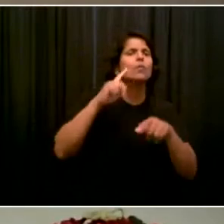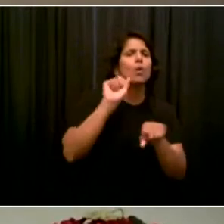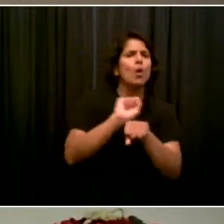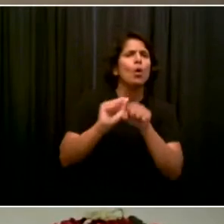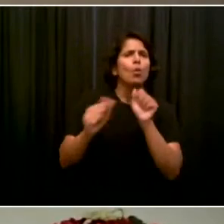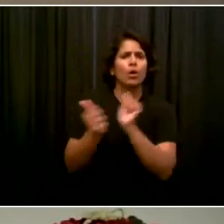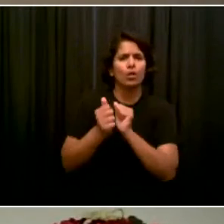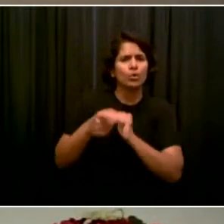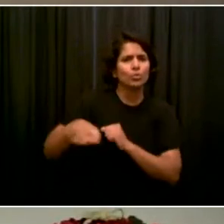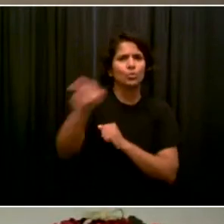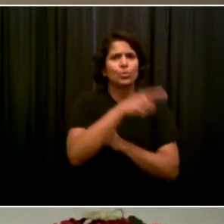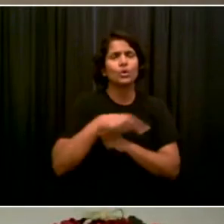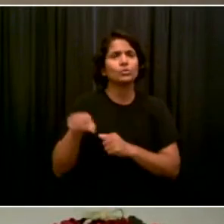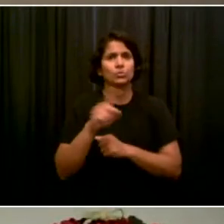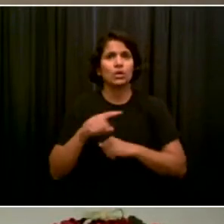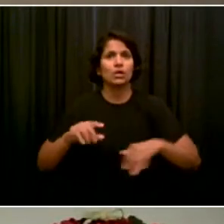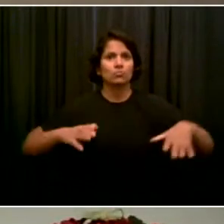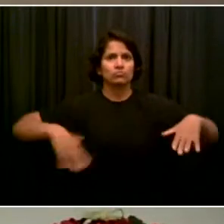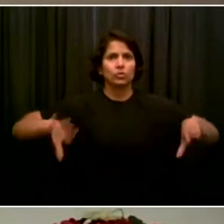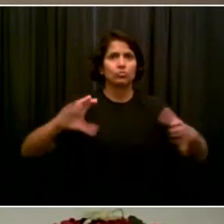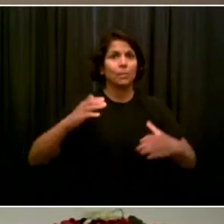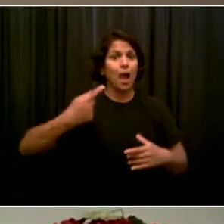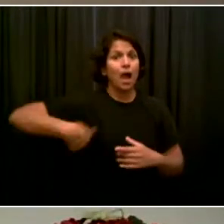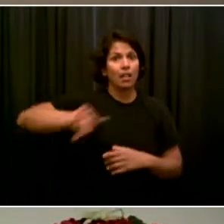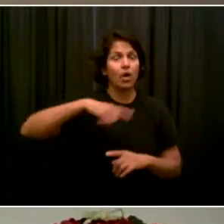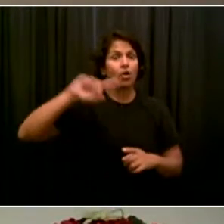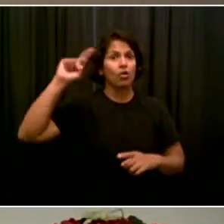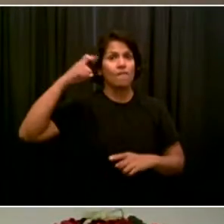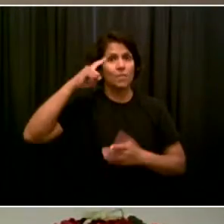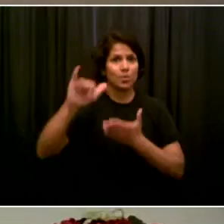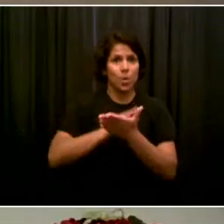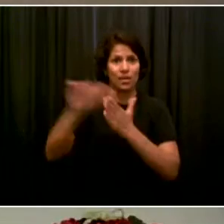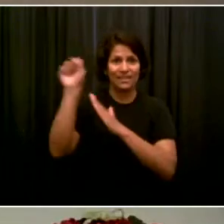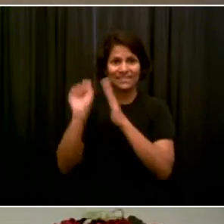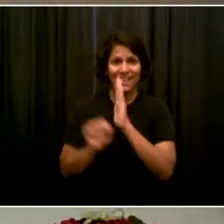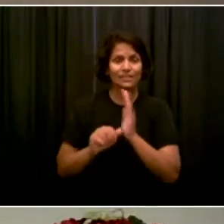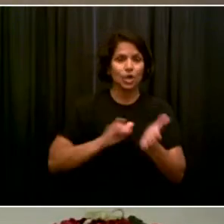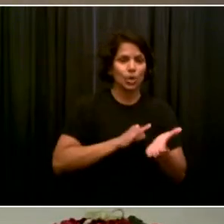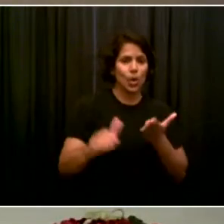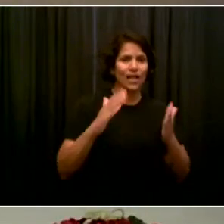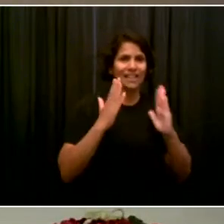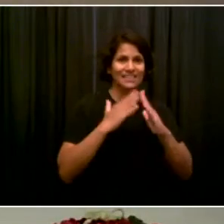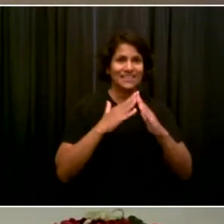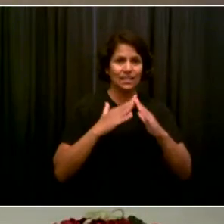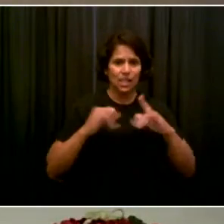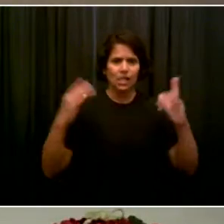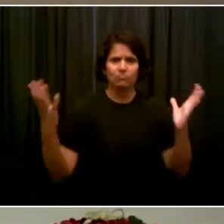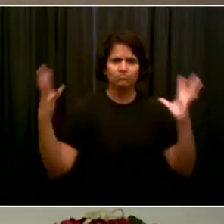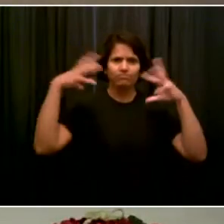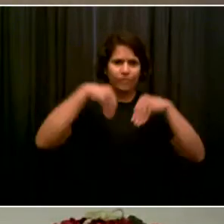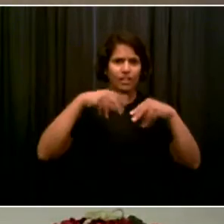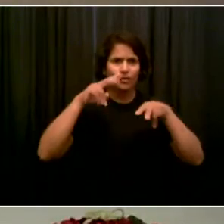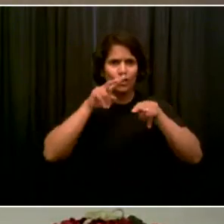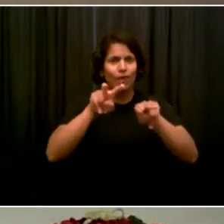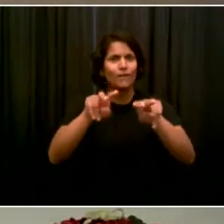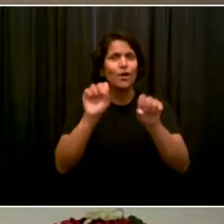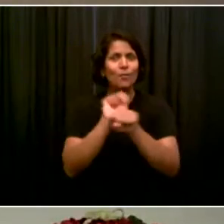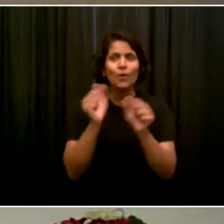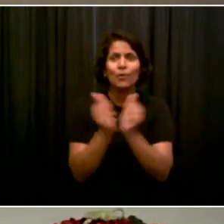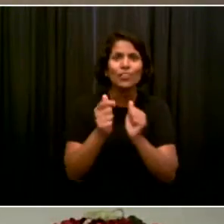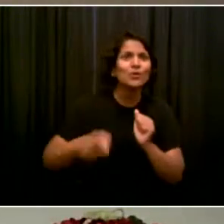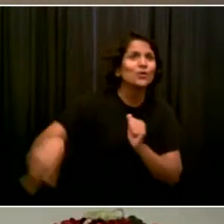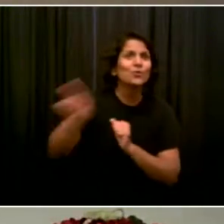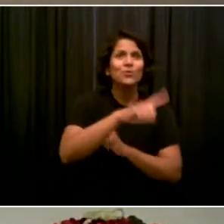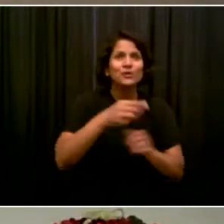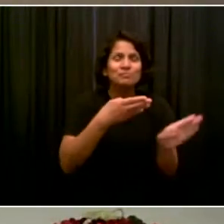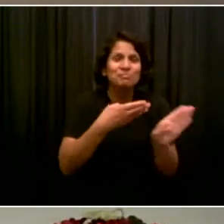at all levels of government and with our local communities to plan for the entire corridor and really address, other things,